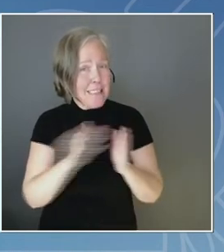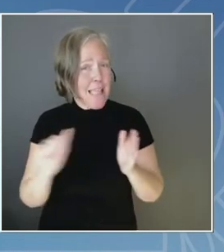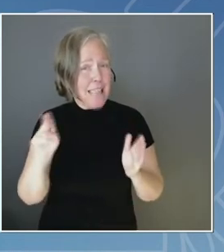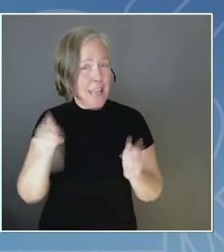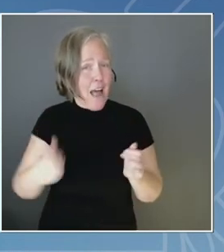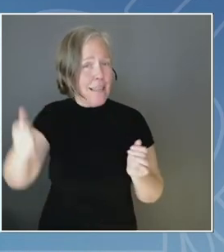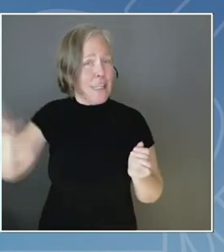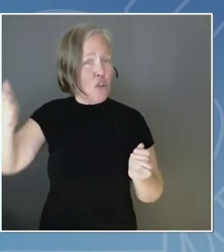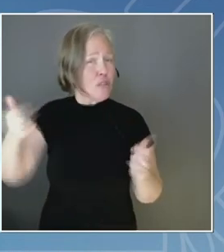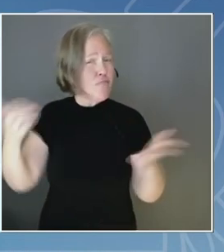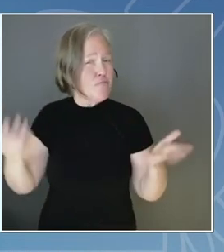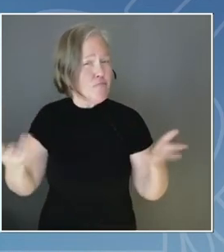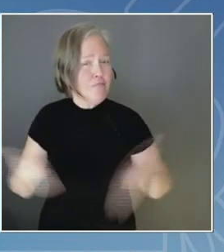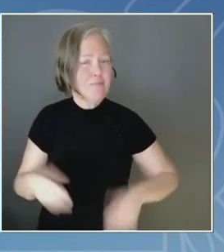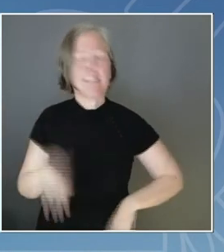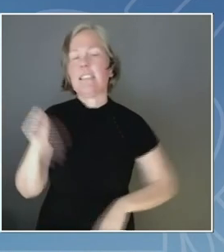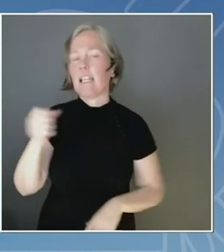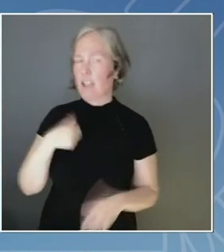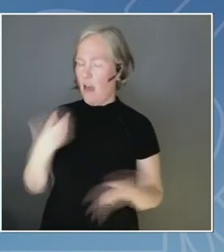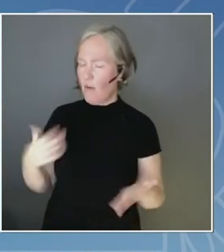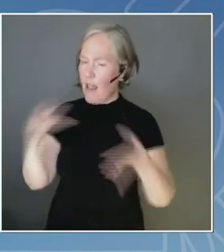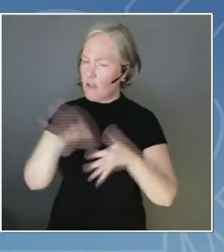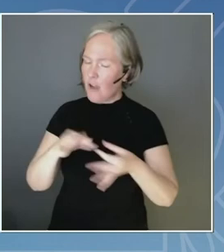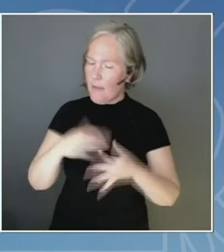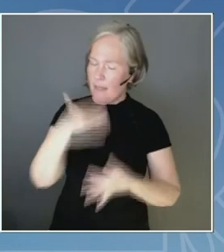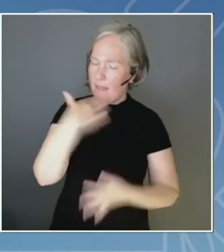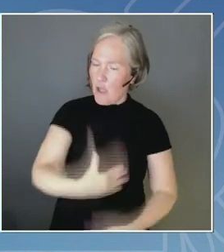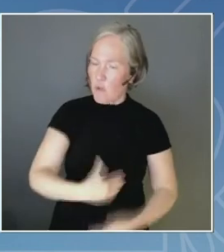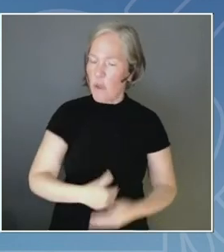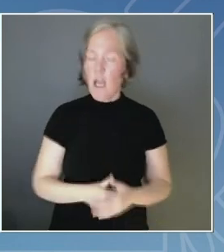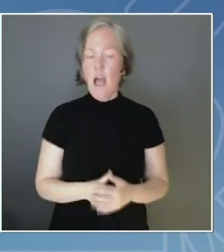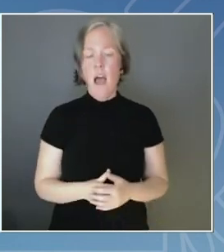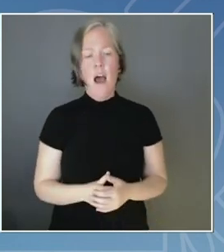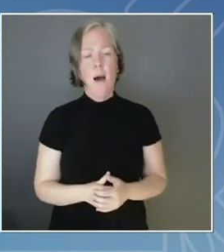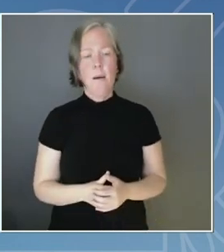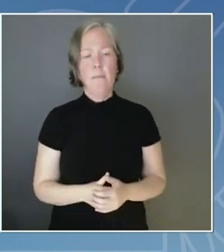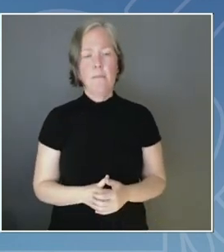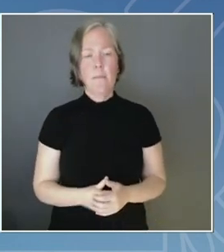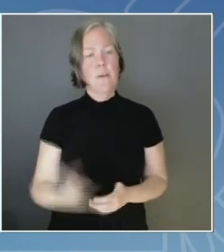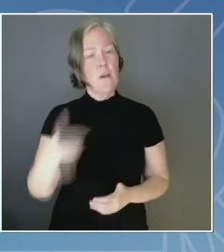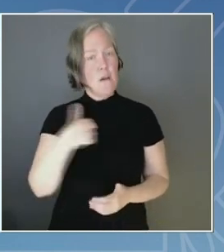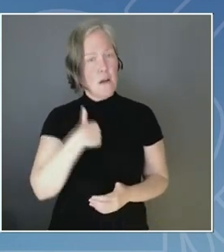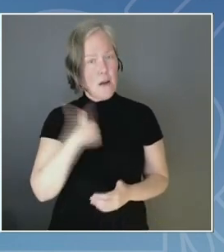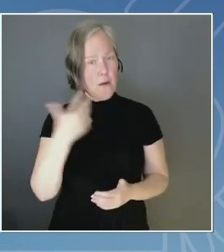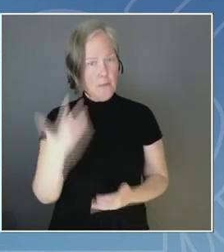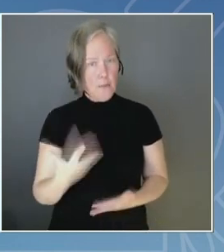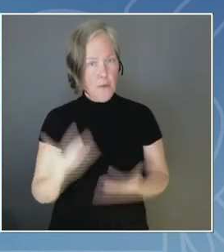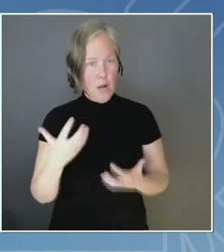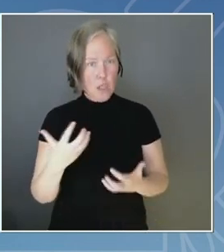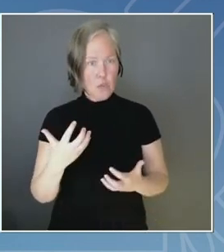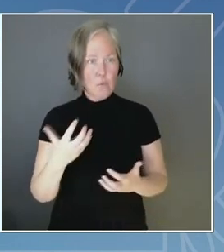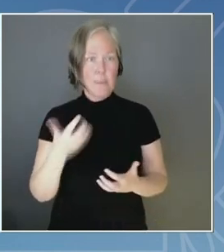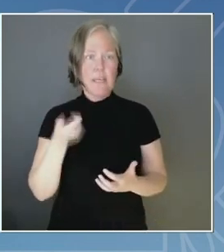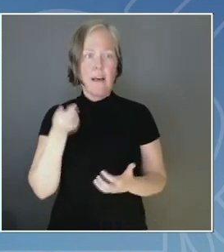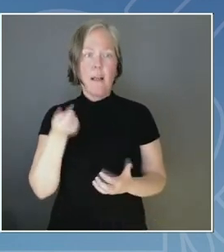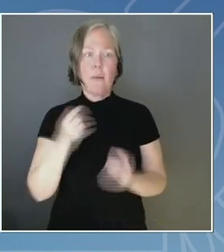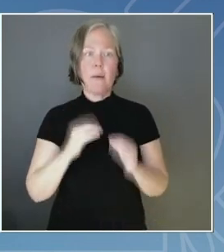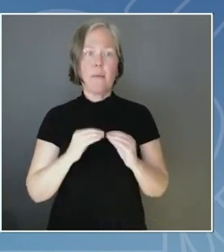like to do that. Thank you. I wanted to make a little bit more